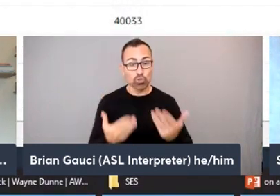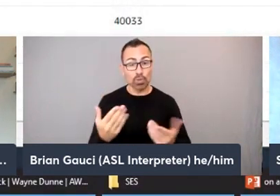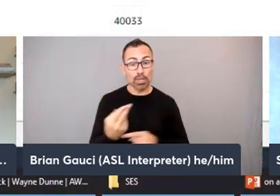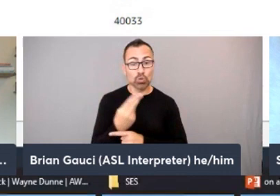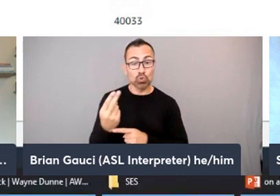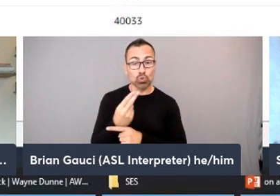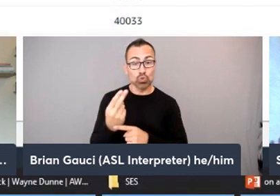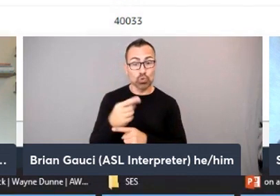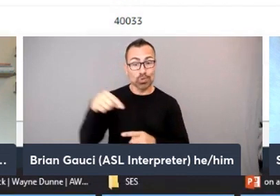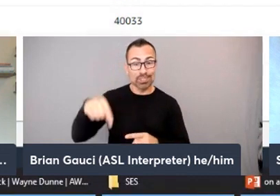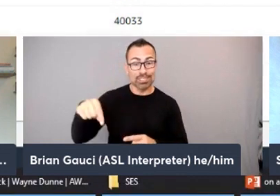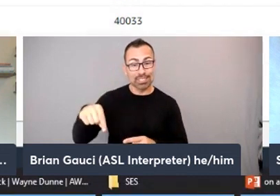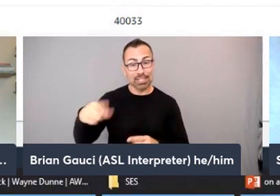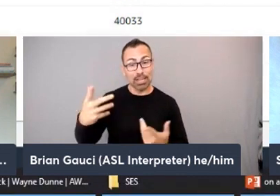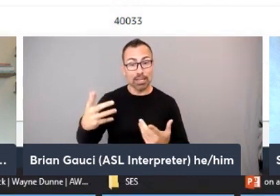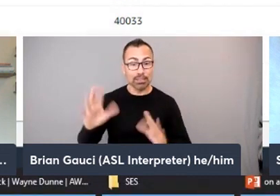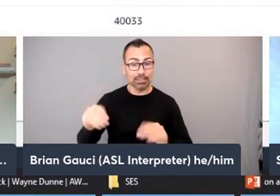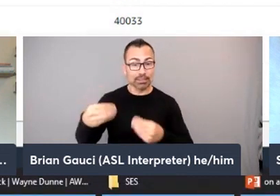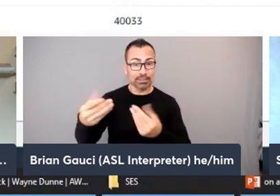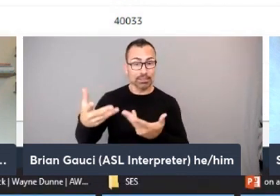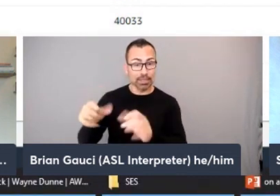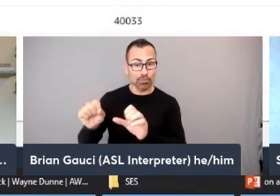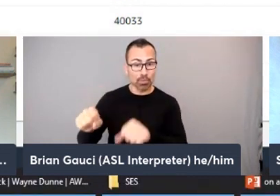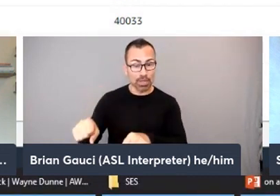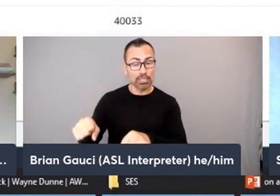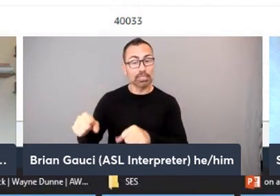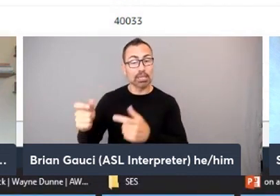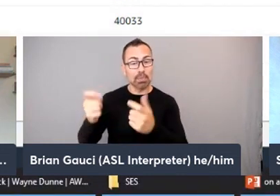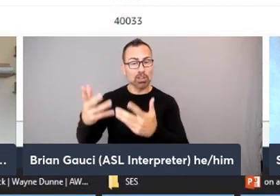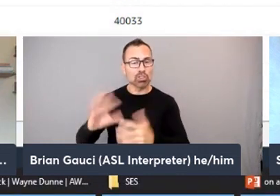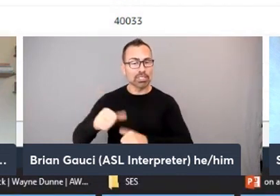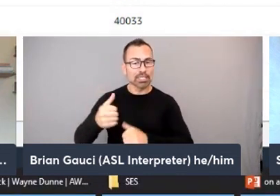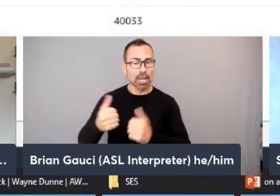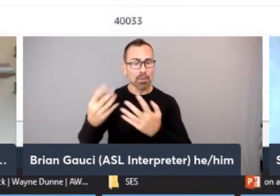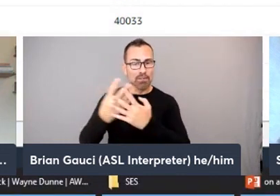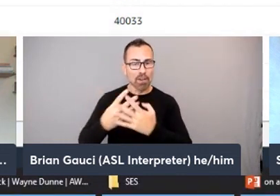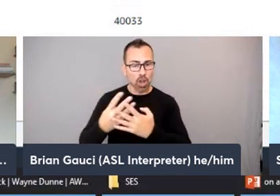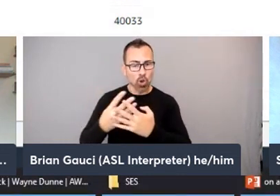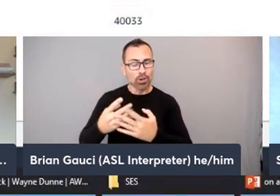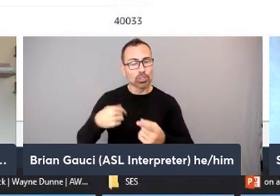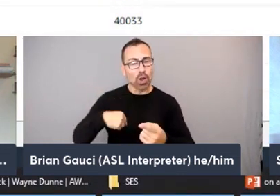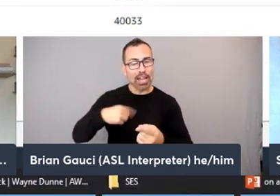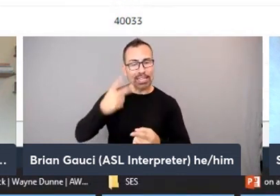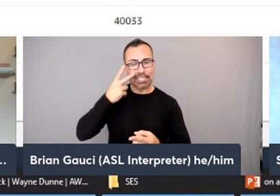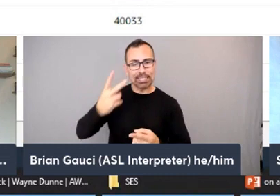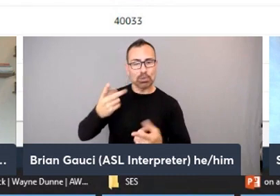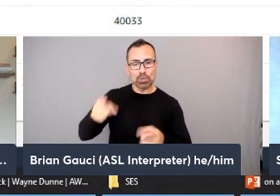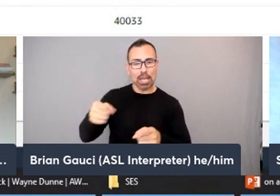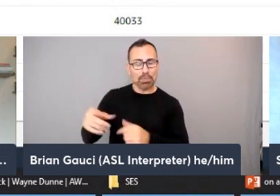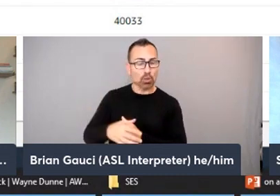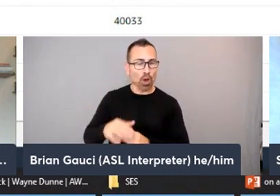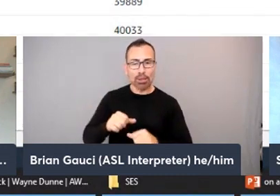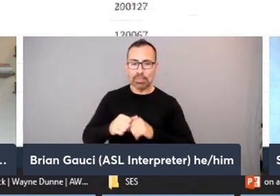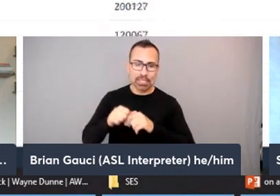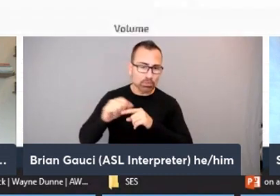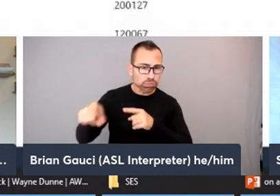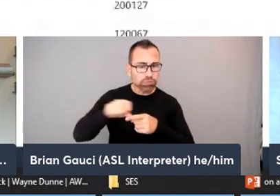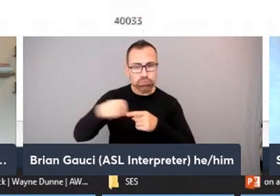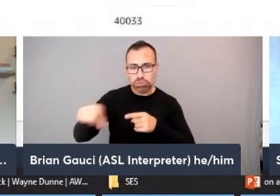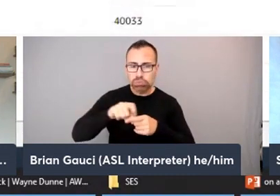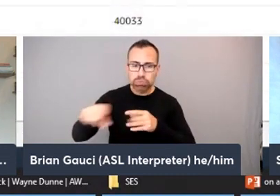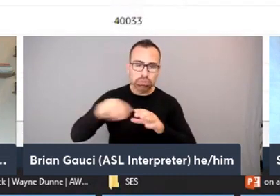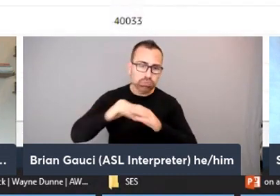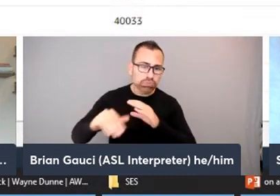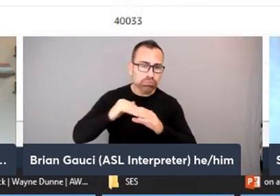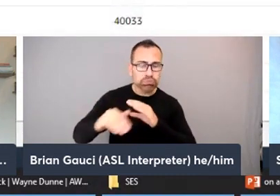to build the funnel so that you can have visibility into it. Say, like, I'm sending all these emails, what's happening? How many are getting through? So this is an example